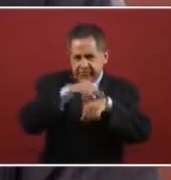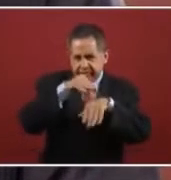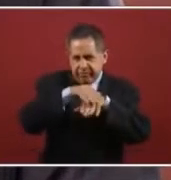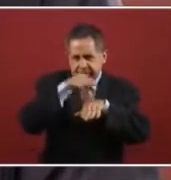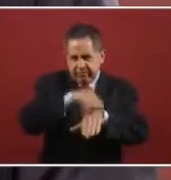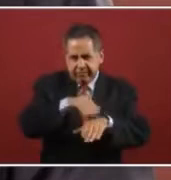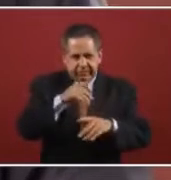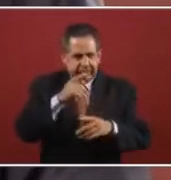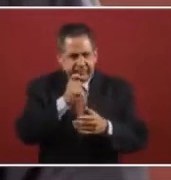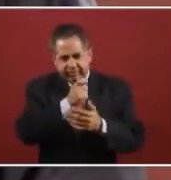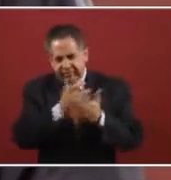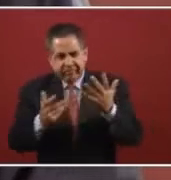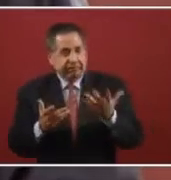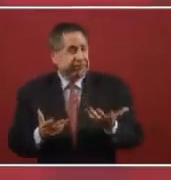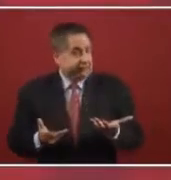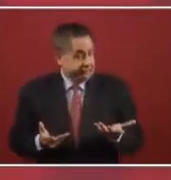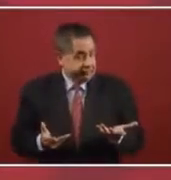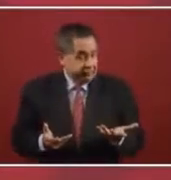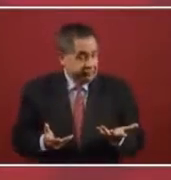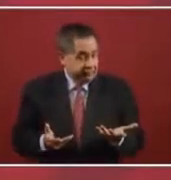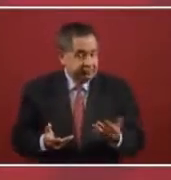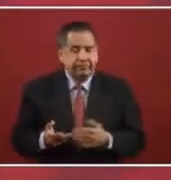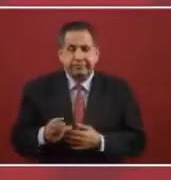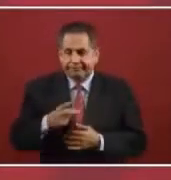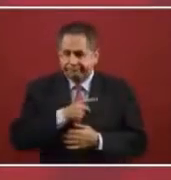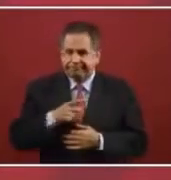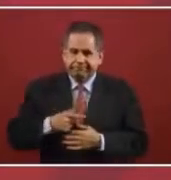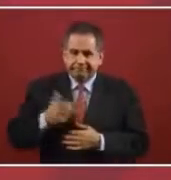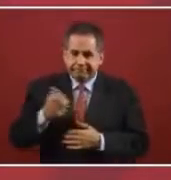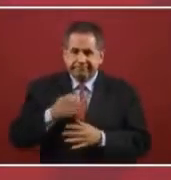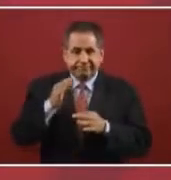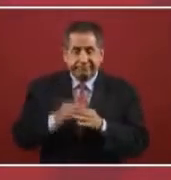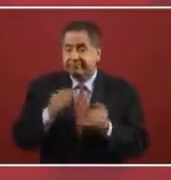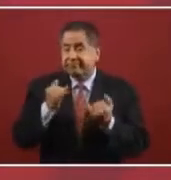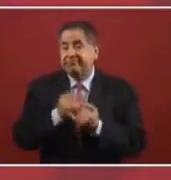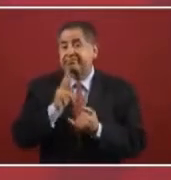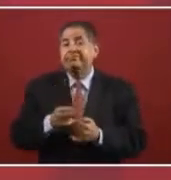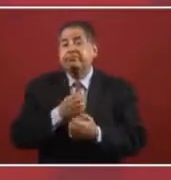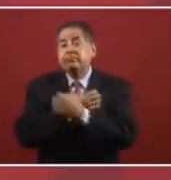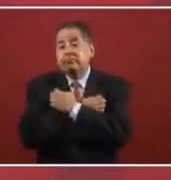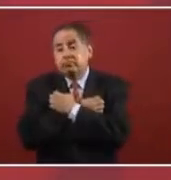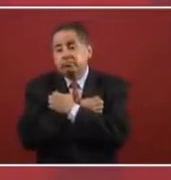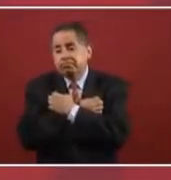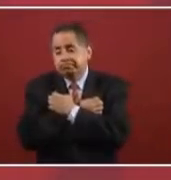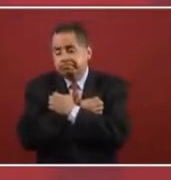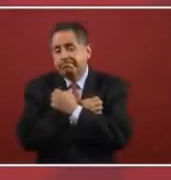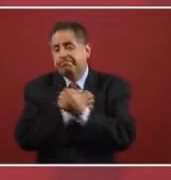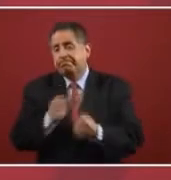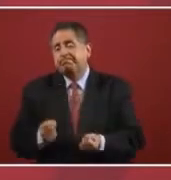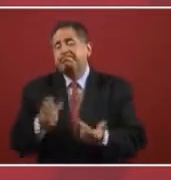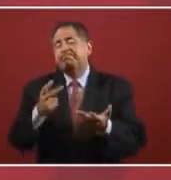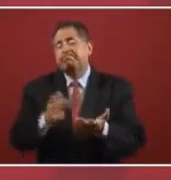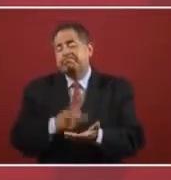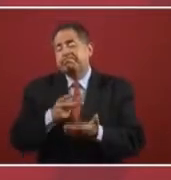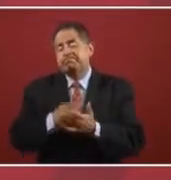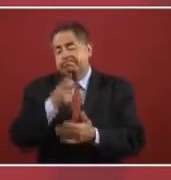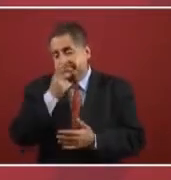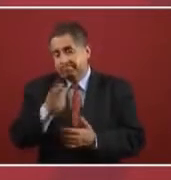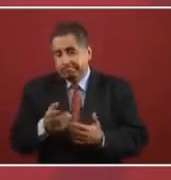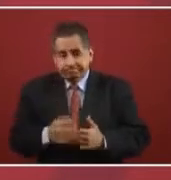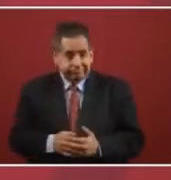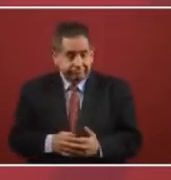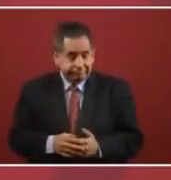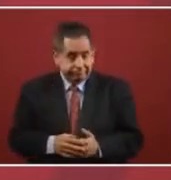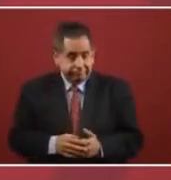medicine, all these things that should be part of material